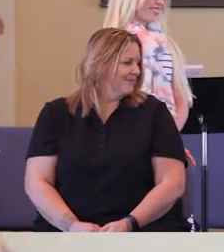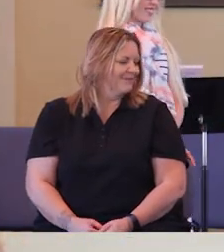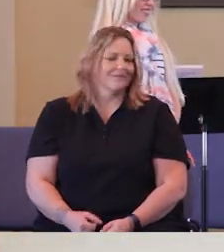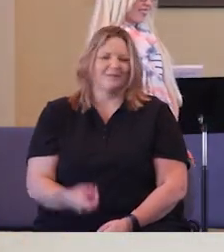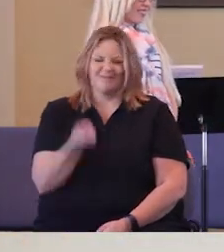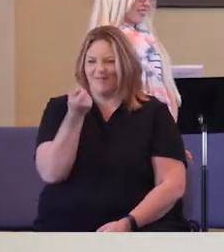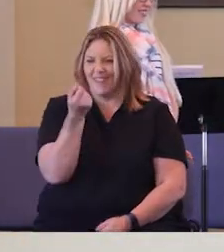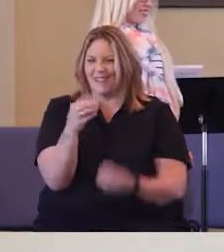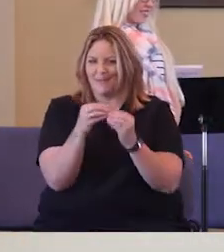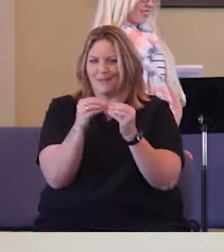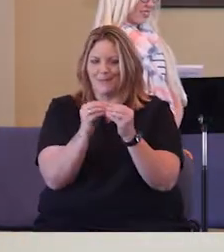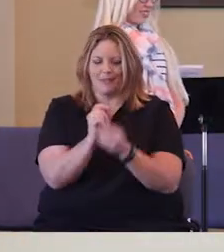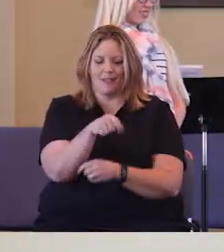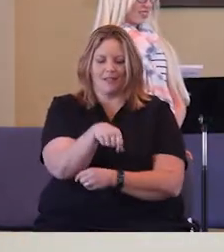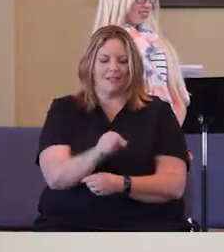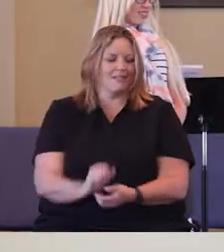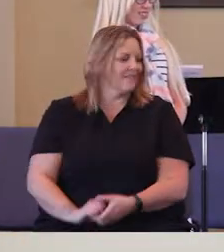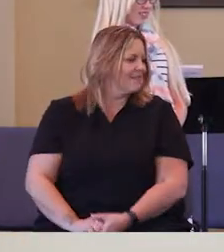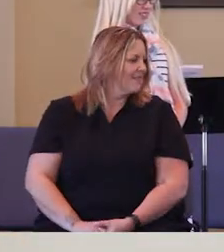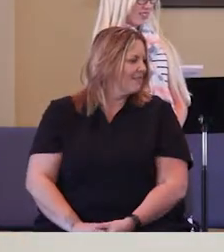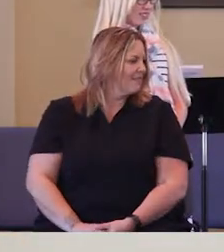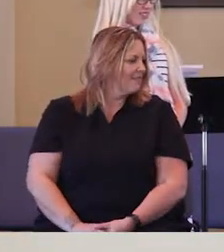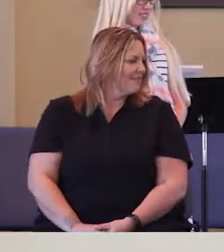It might got a little bit more left in it. Let's see.